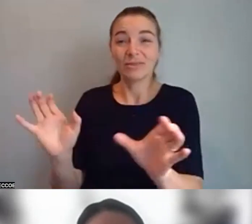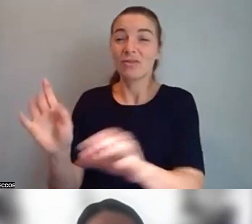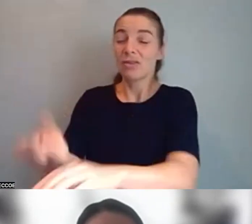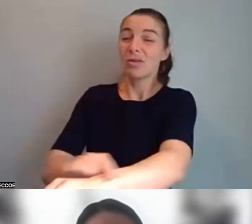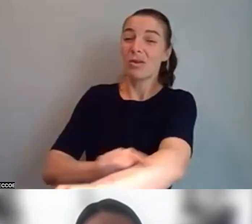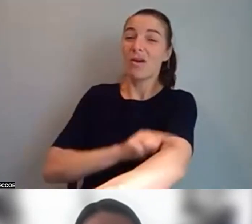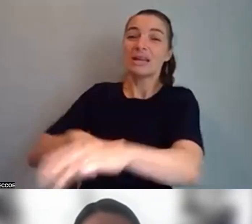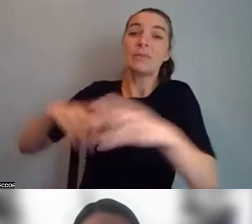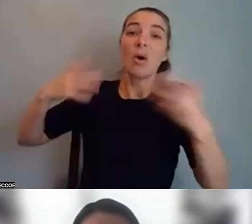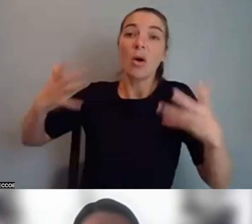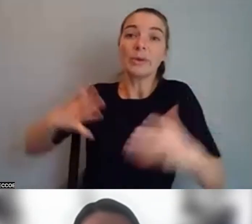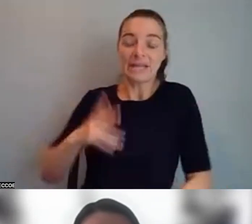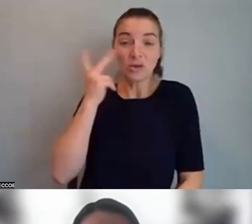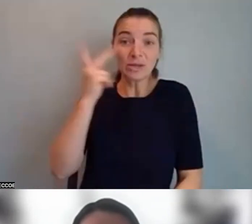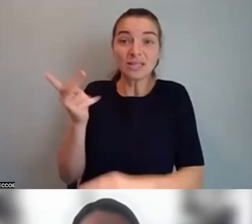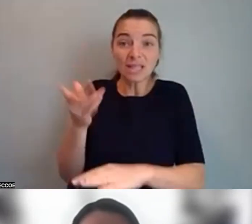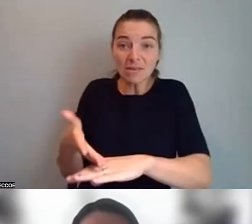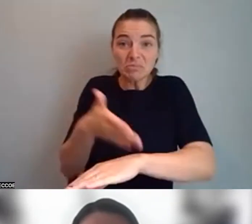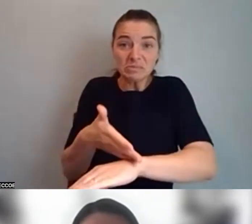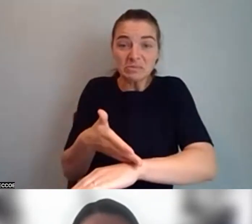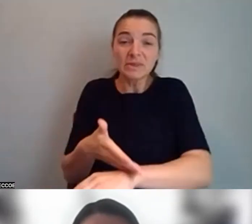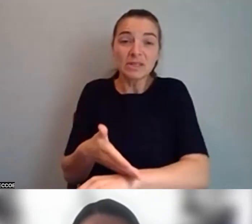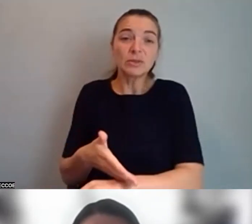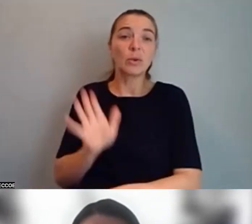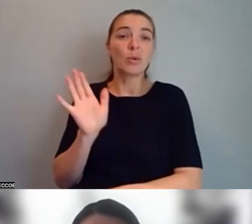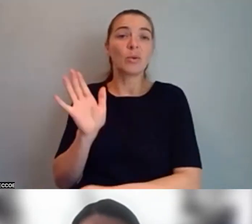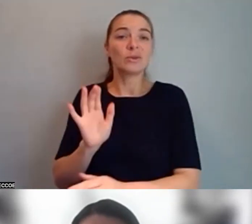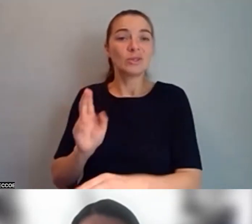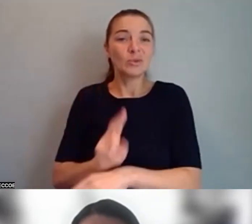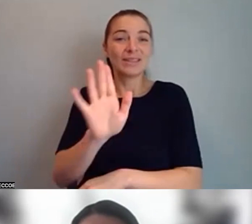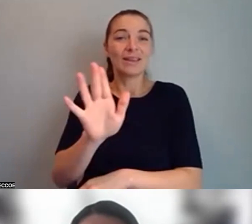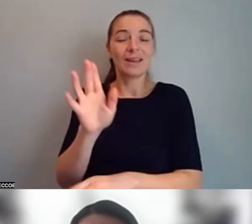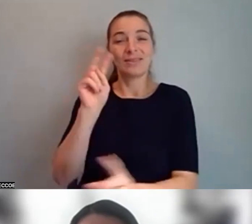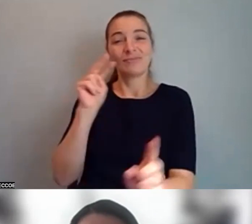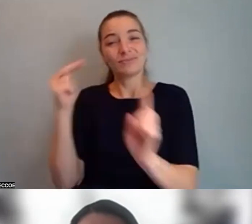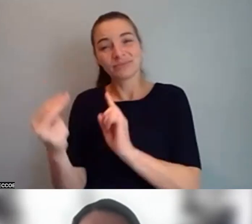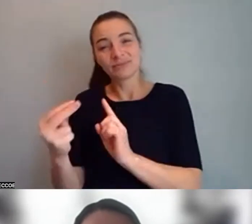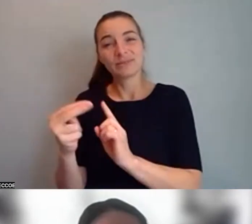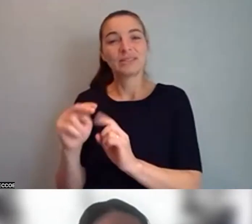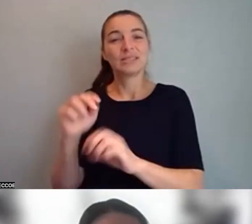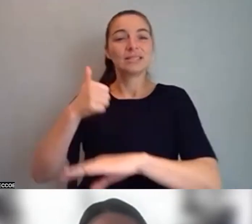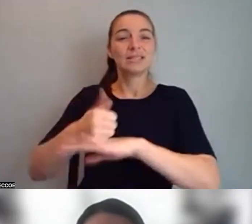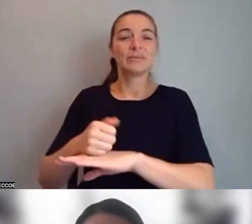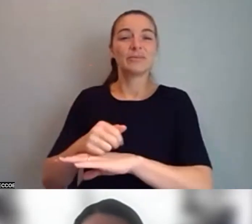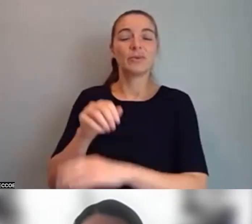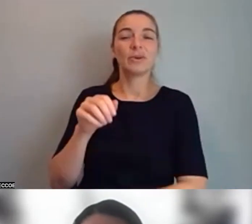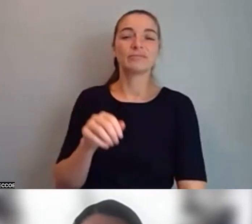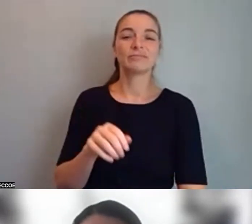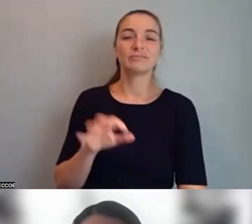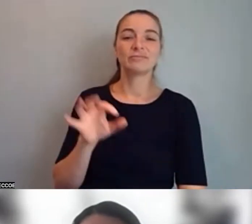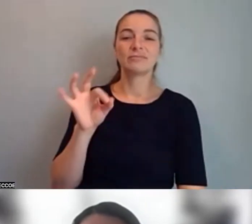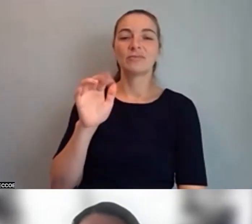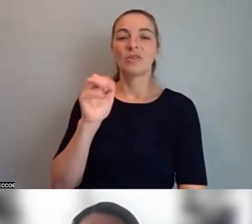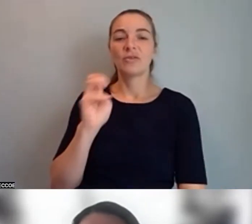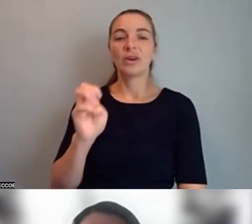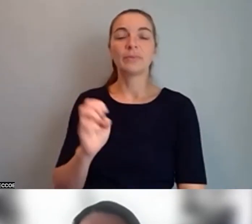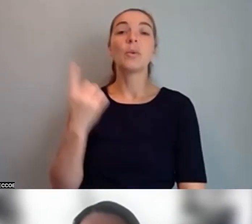I think following up on Maya's point, there's a question in the chat from someone who doesn't have their audio.